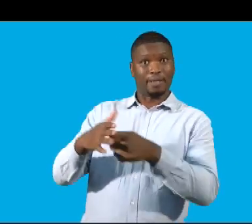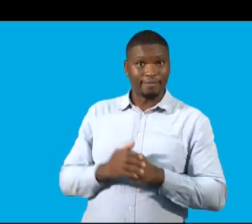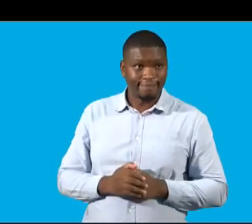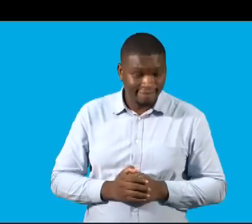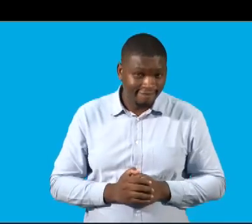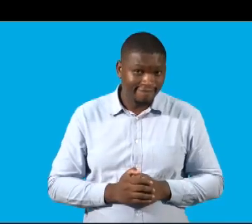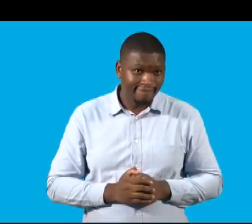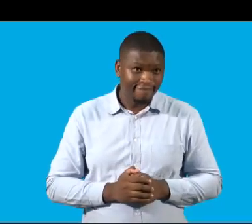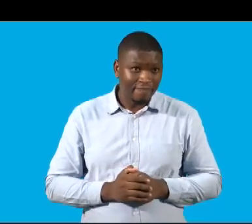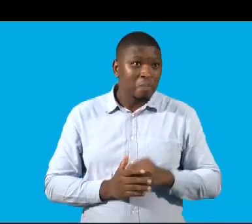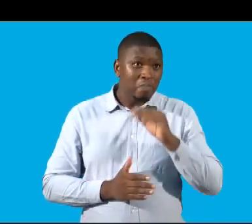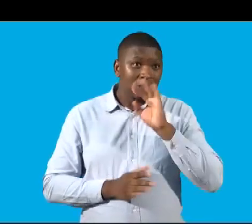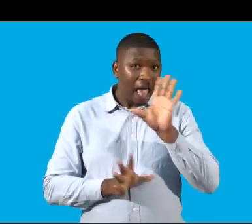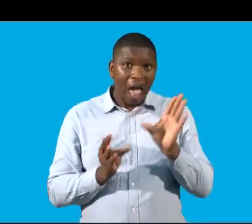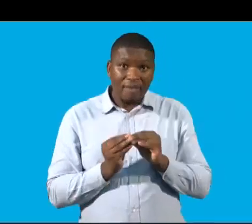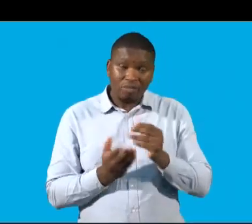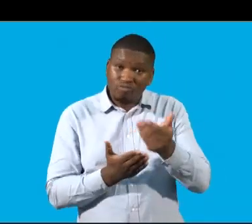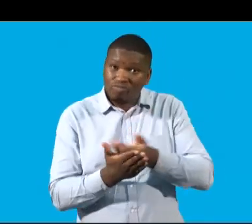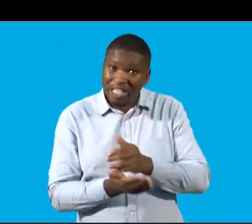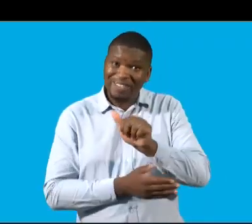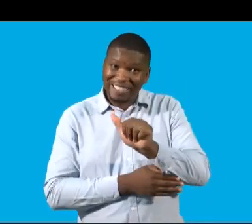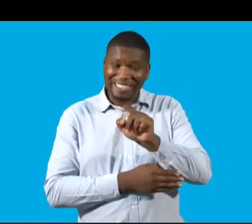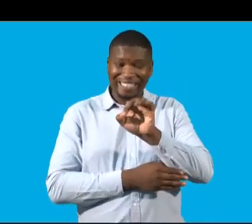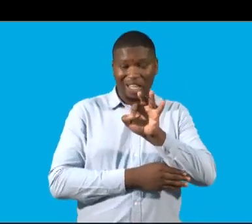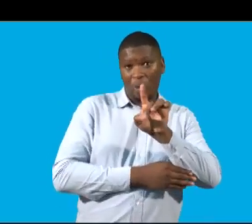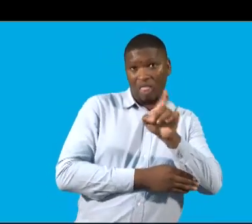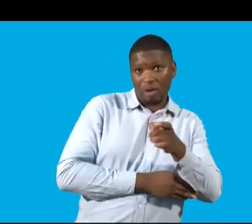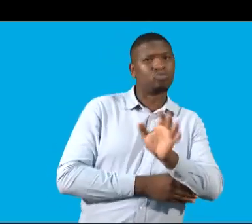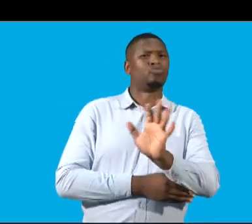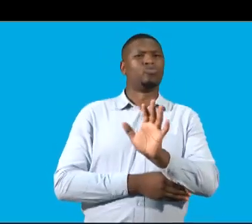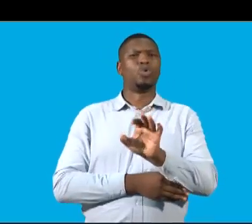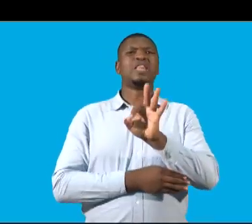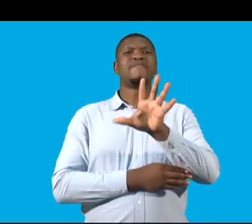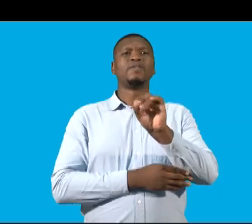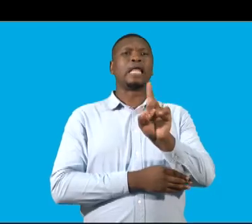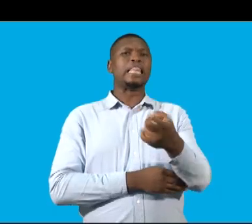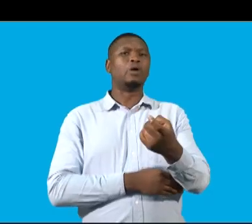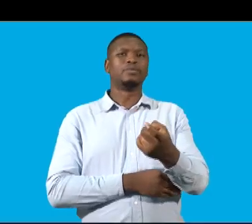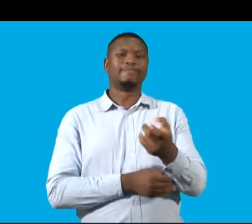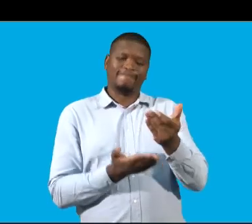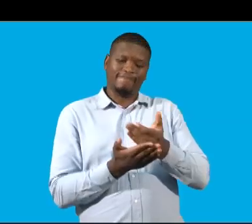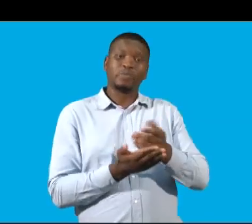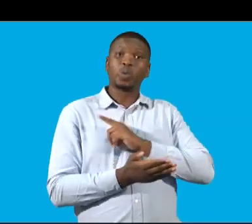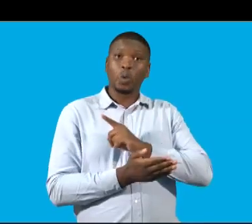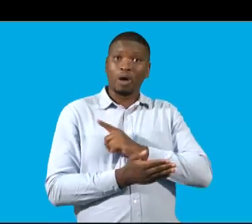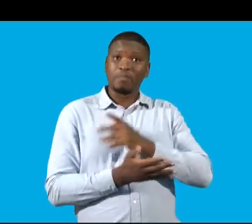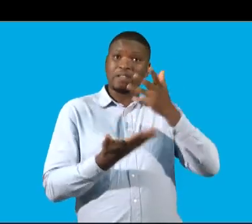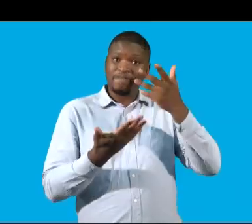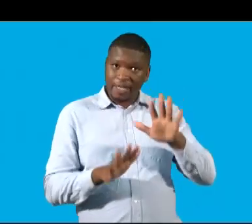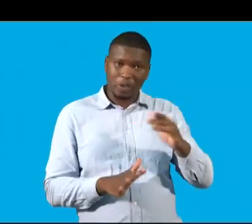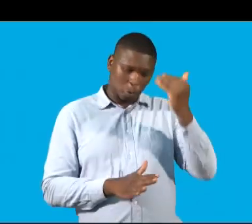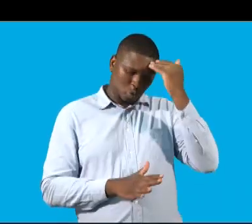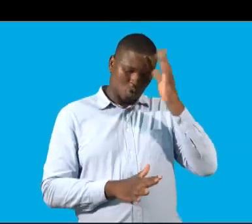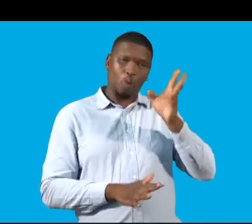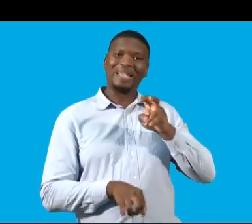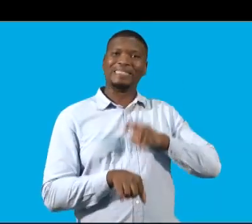that 631,000? No, he's going to save the 350,000. Why? Because that